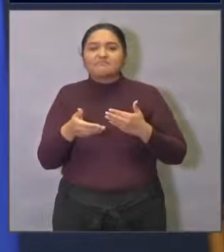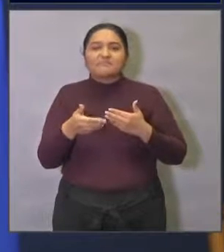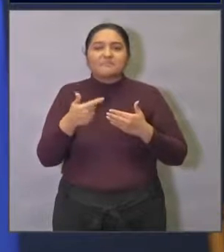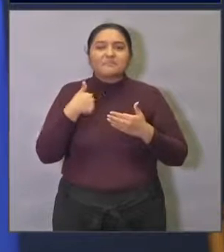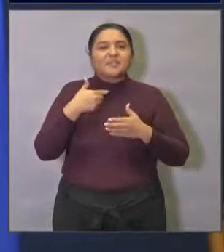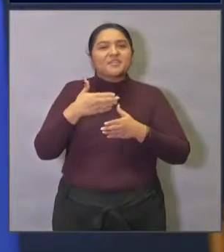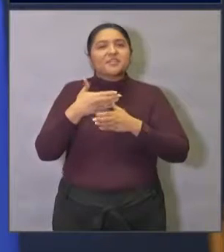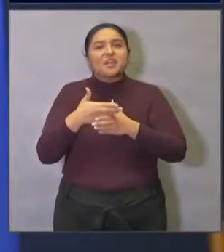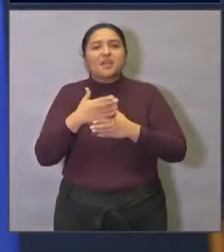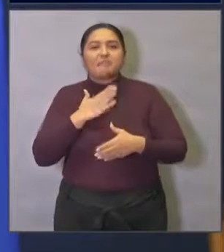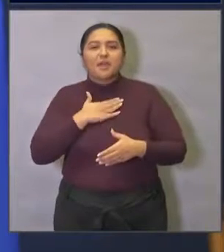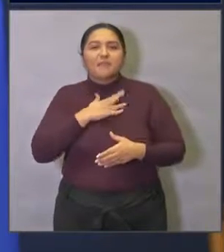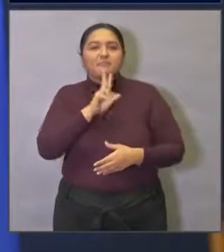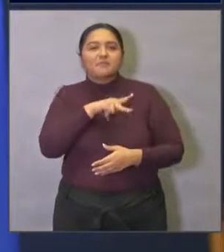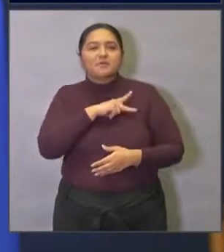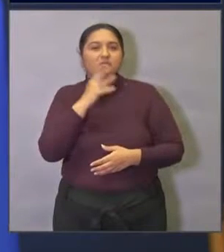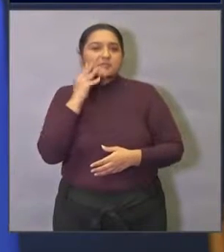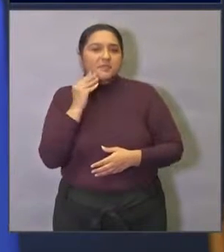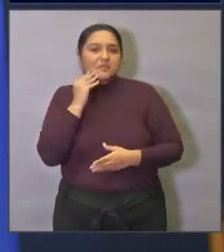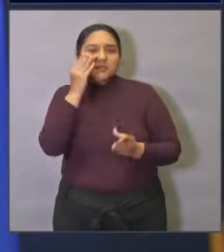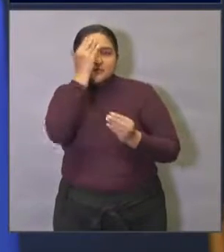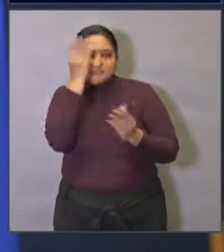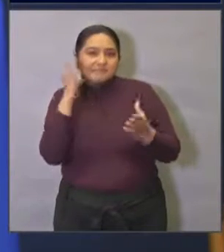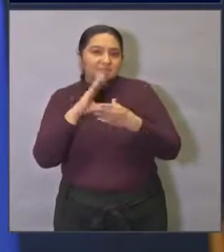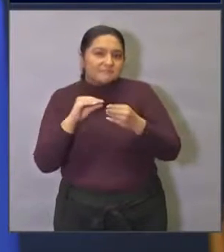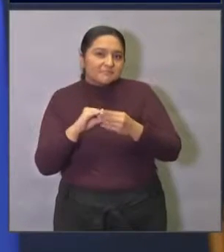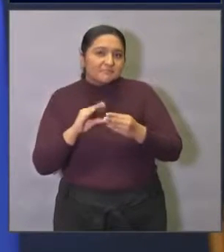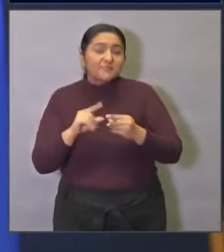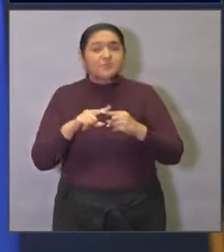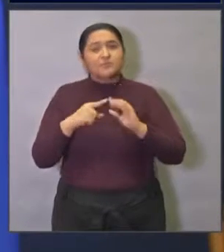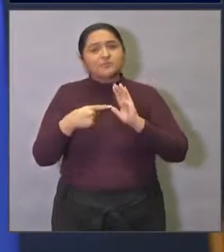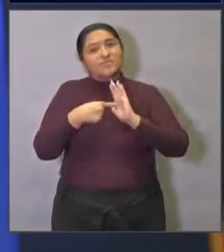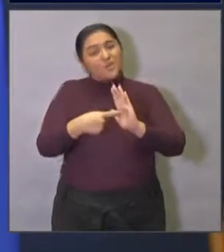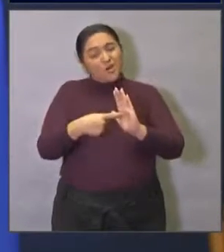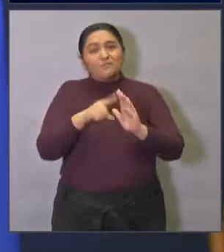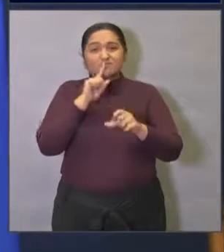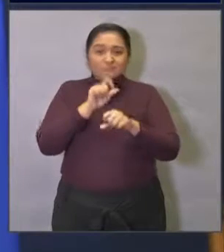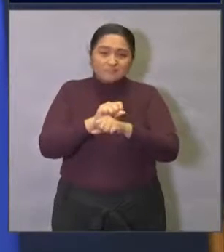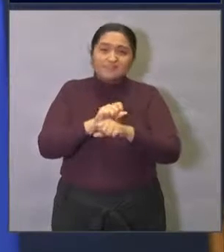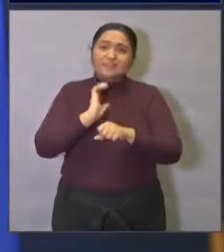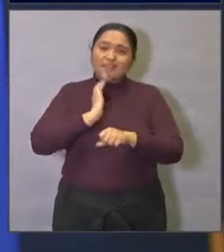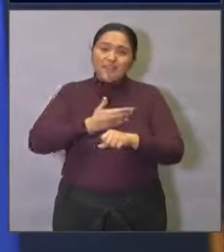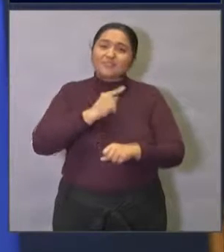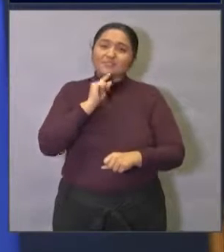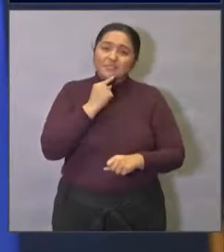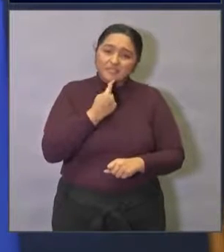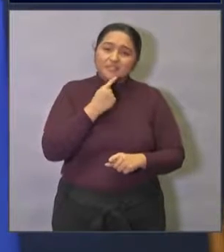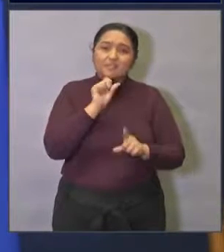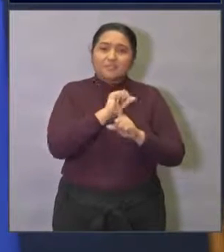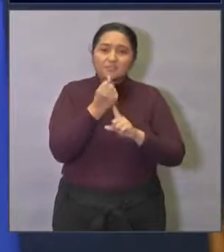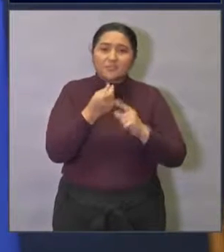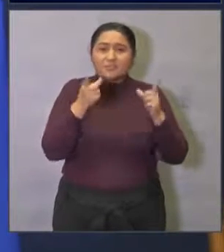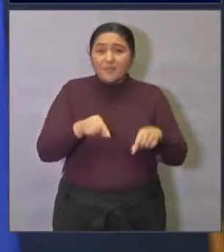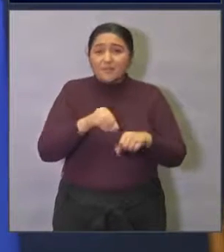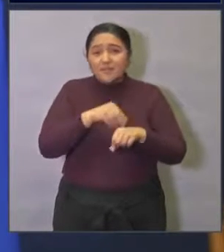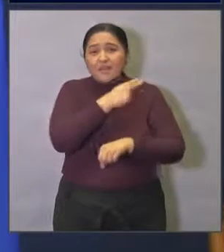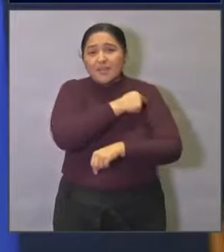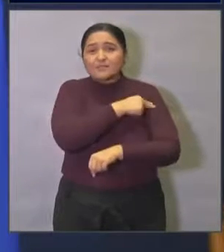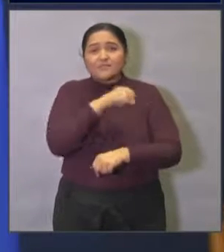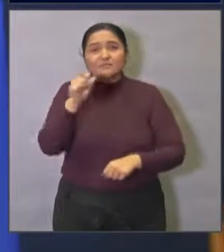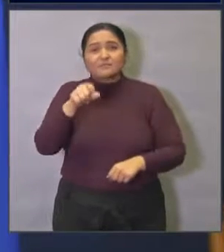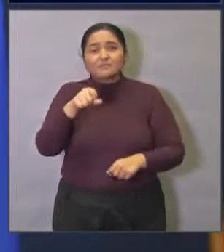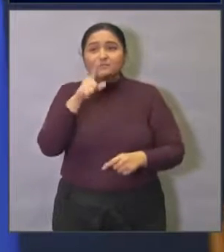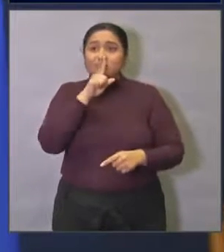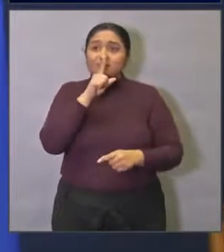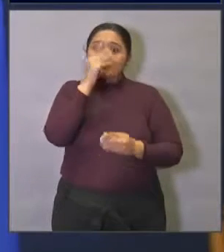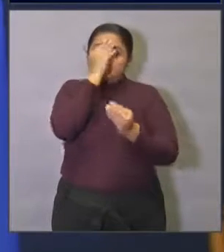personal experiences to let everyone know the gravity of the situation that's happening in our hospital system and let you know that this